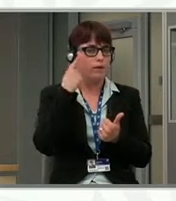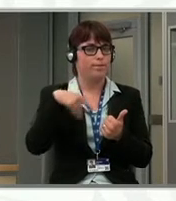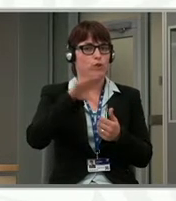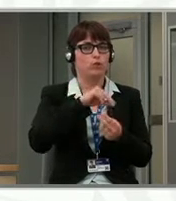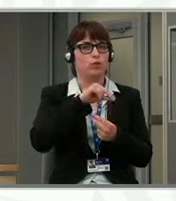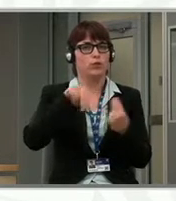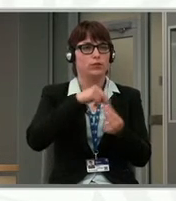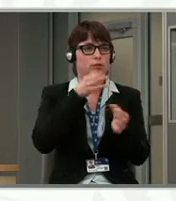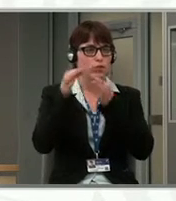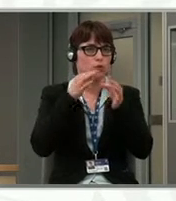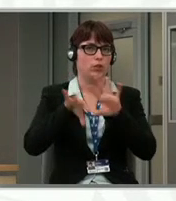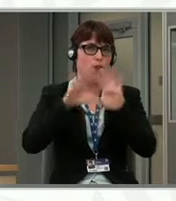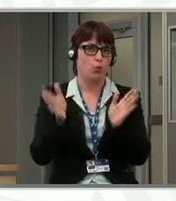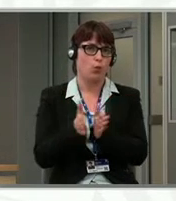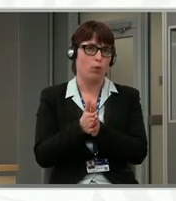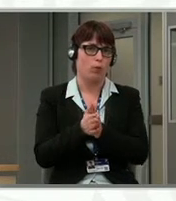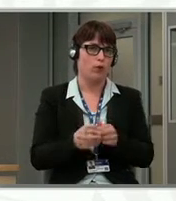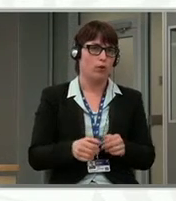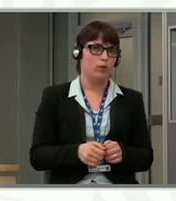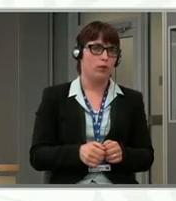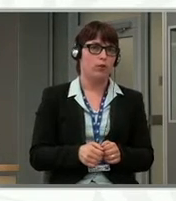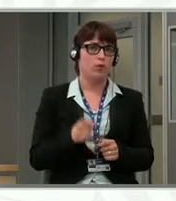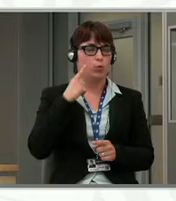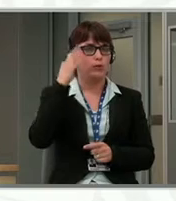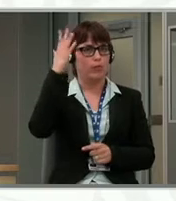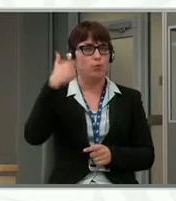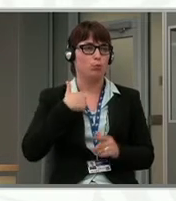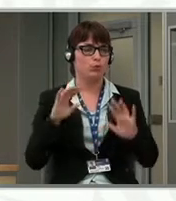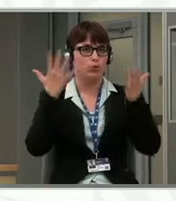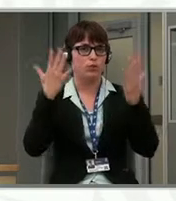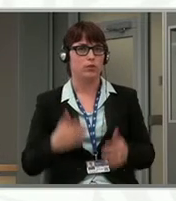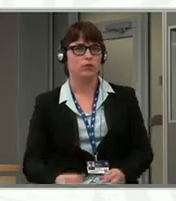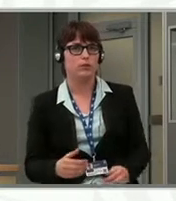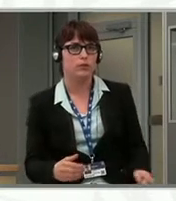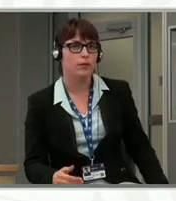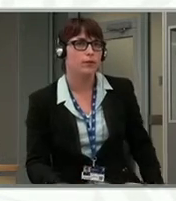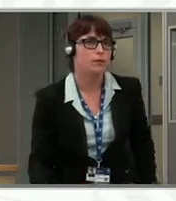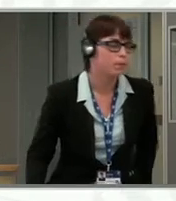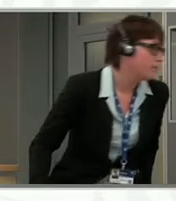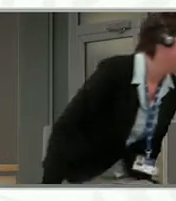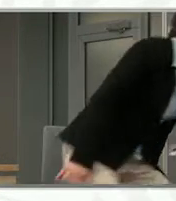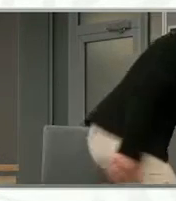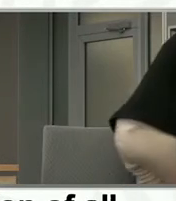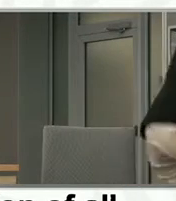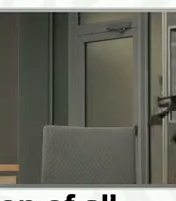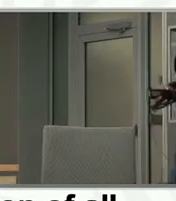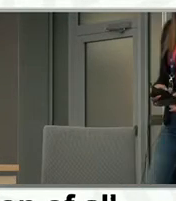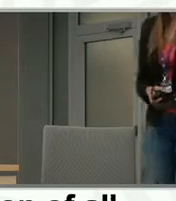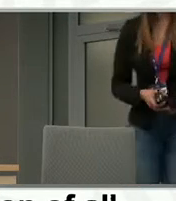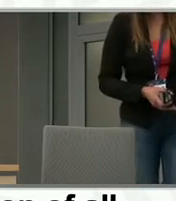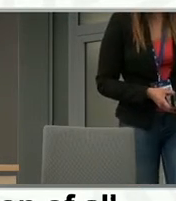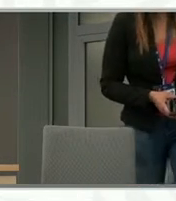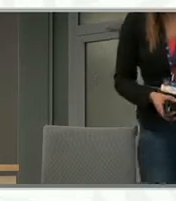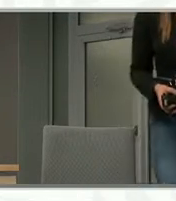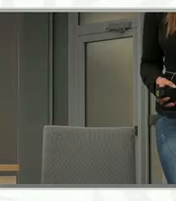Thank you, Ms. Barcha, for the conclusion of all these discussions. Thank you. Together we will make